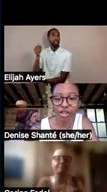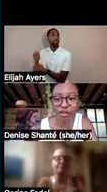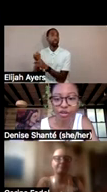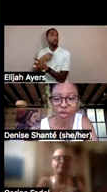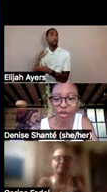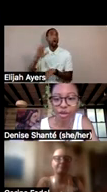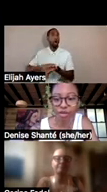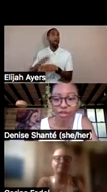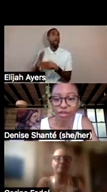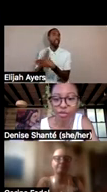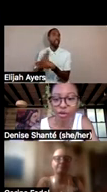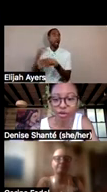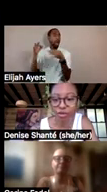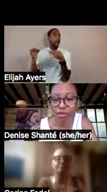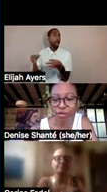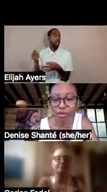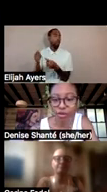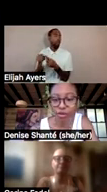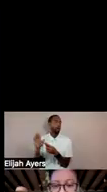and share a little bit about this support.